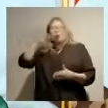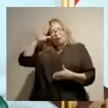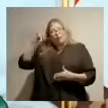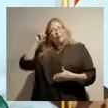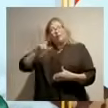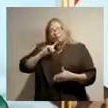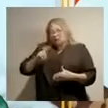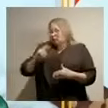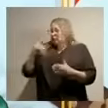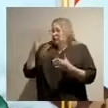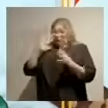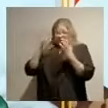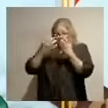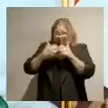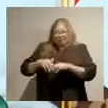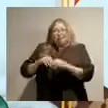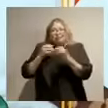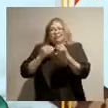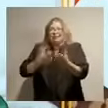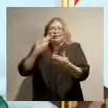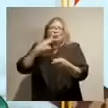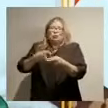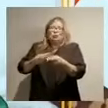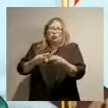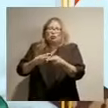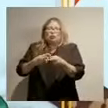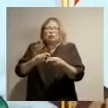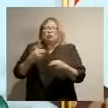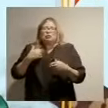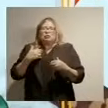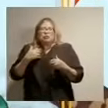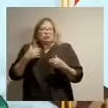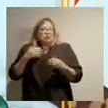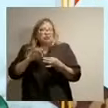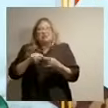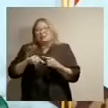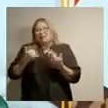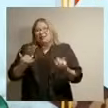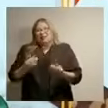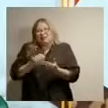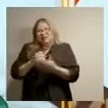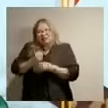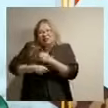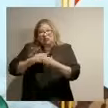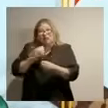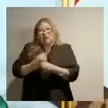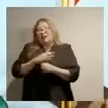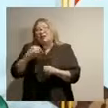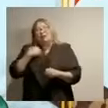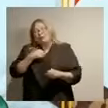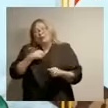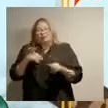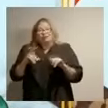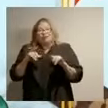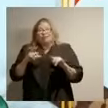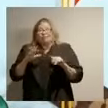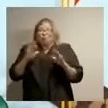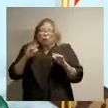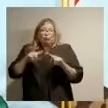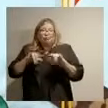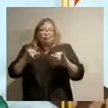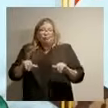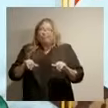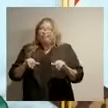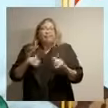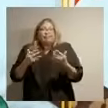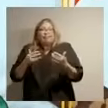we stated it would within this fiscal year. And we maintain that status and we maintain